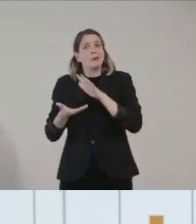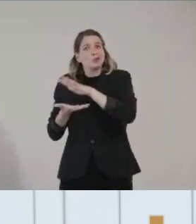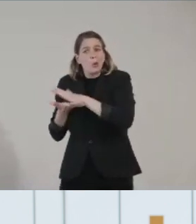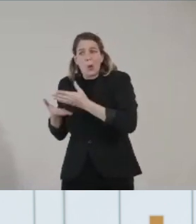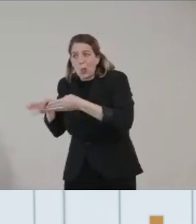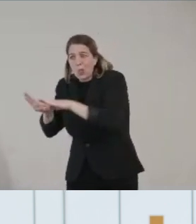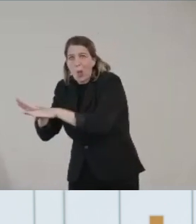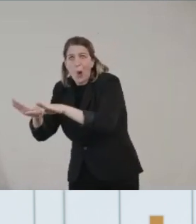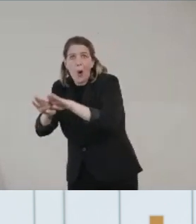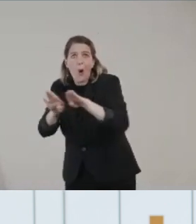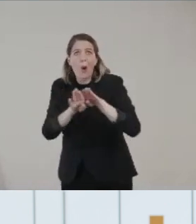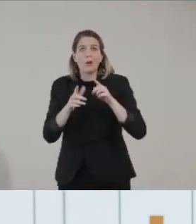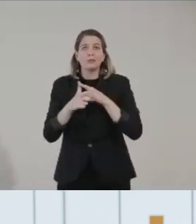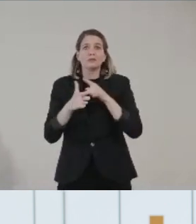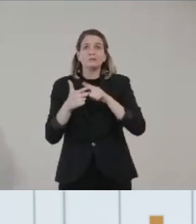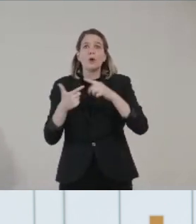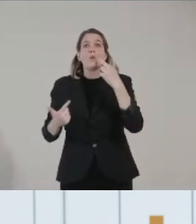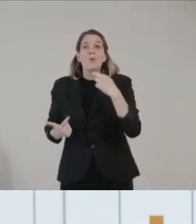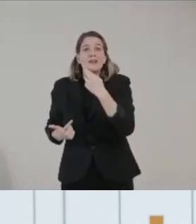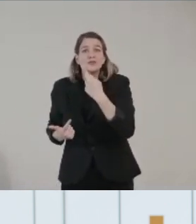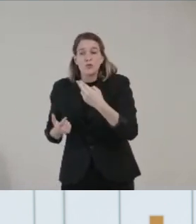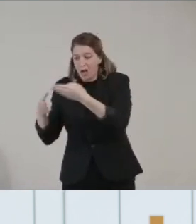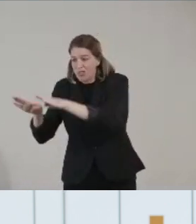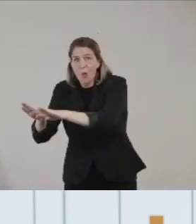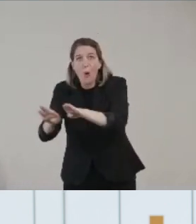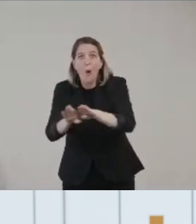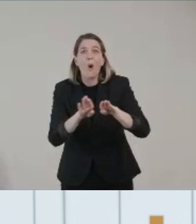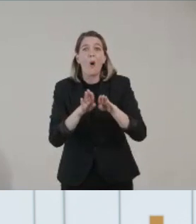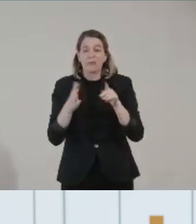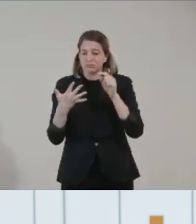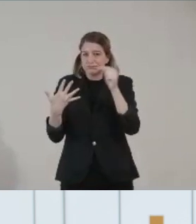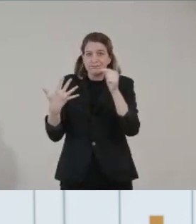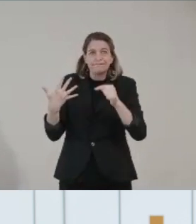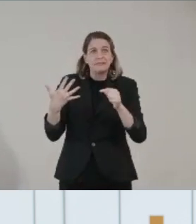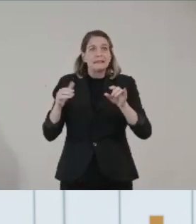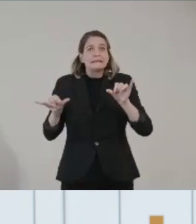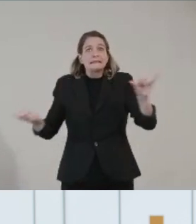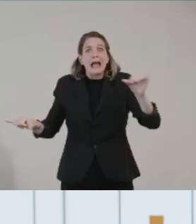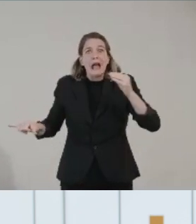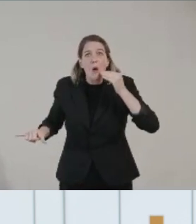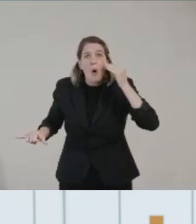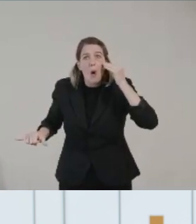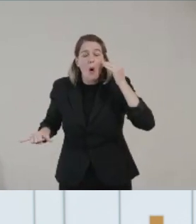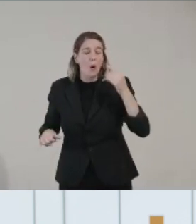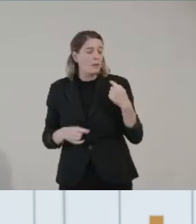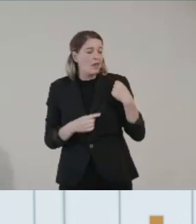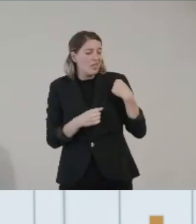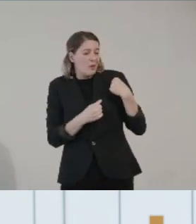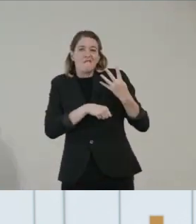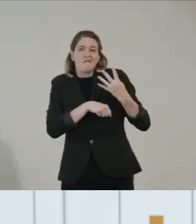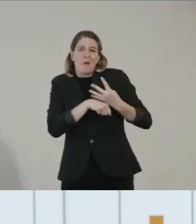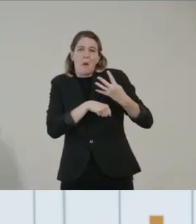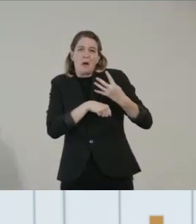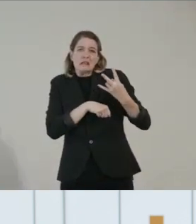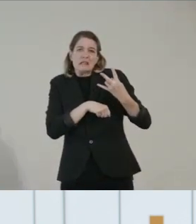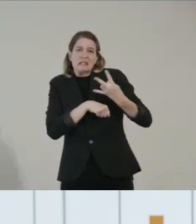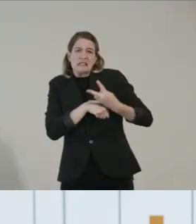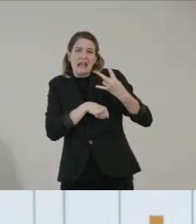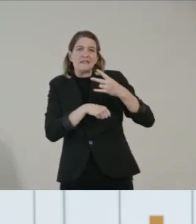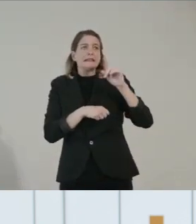order. And then you can see where we were in the last 4 to 7 days. We'll fill that in as we get the information.